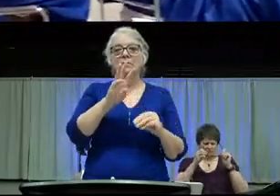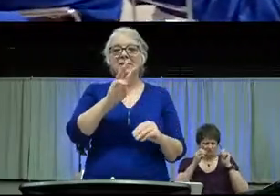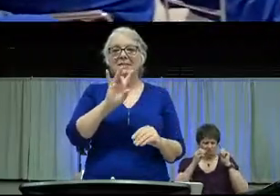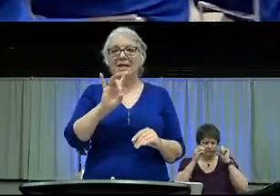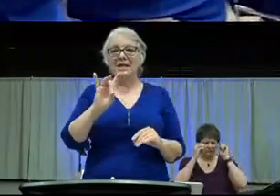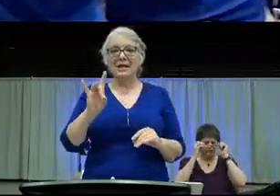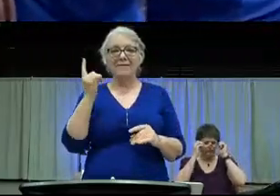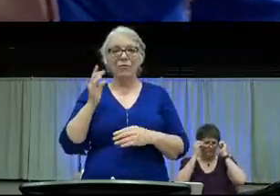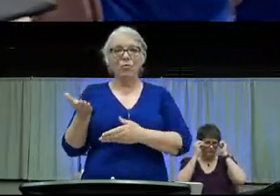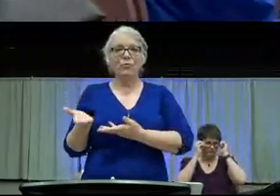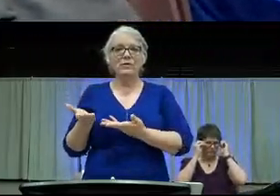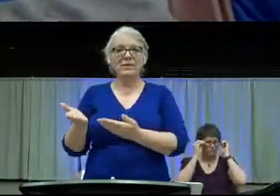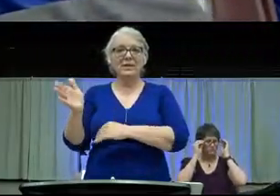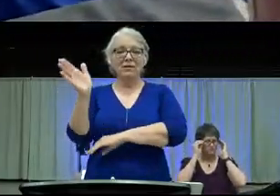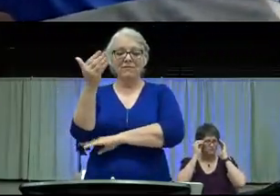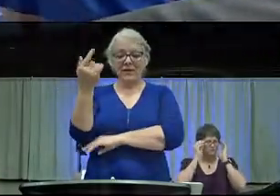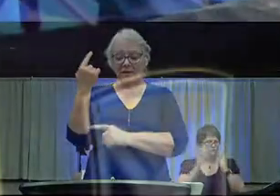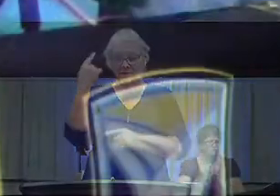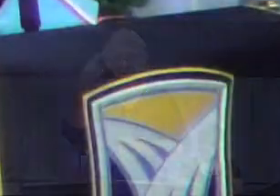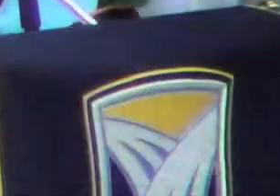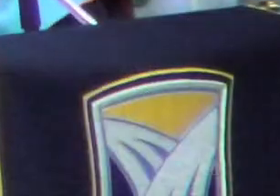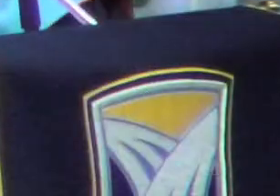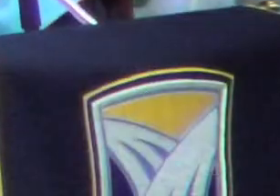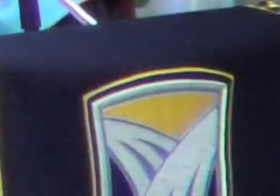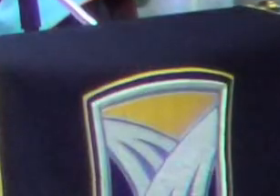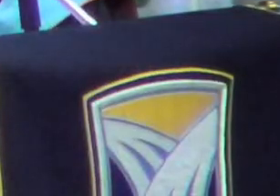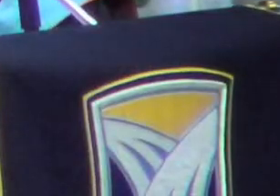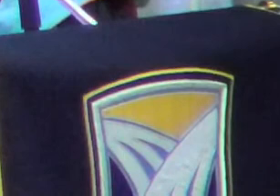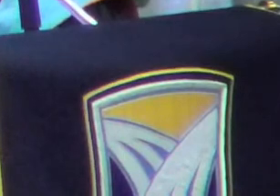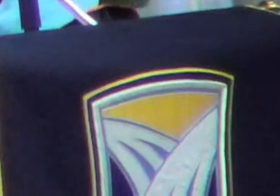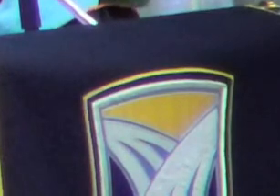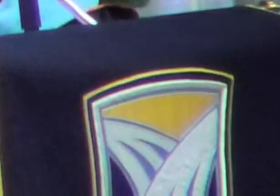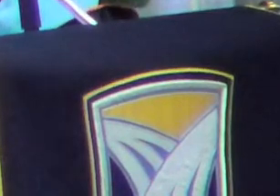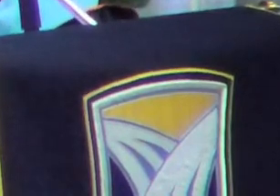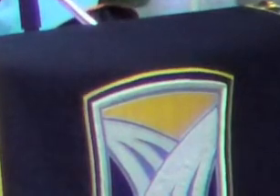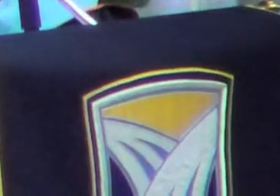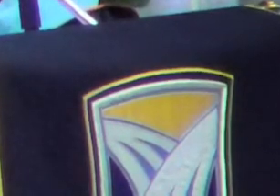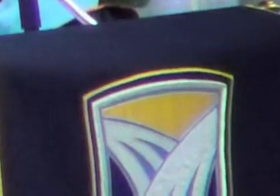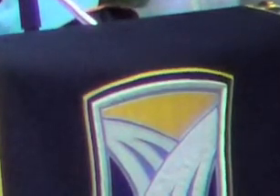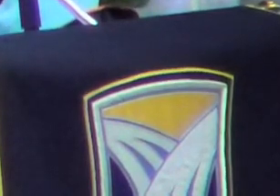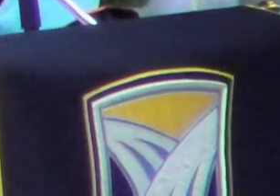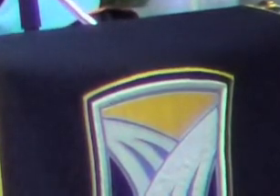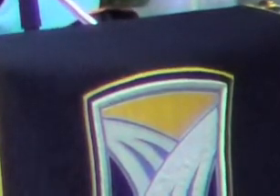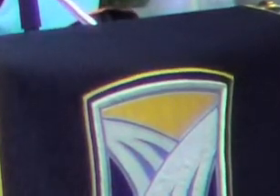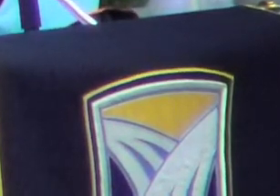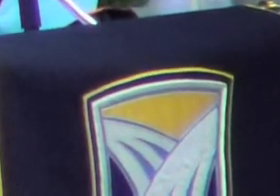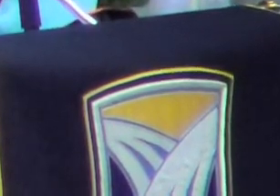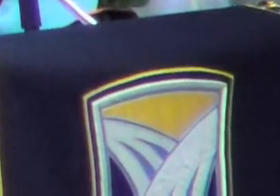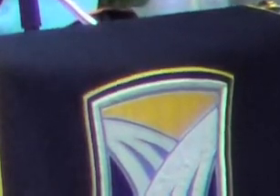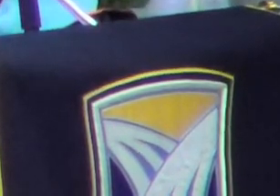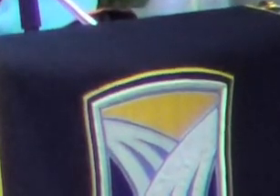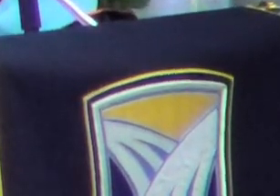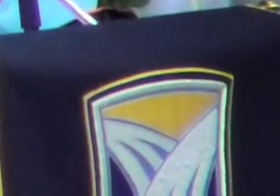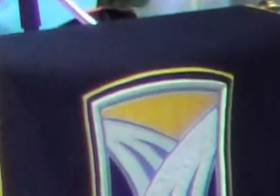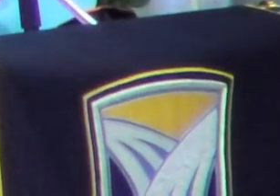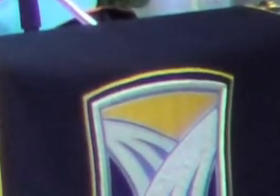Dietrich, a 2020 graduate of Great Falls College MSU, for a beautiful performance of the national